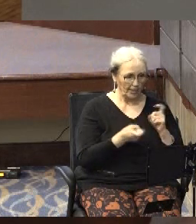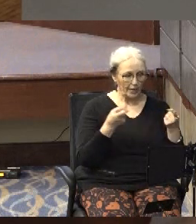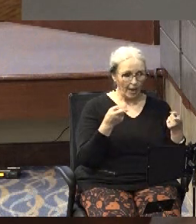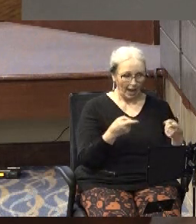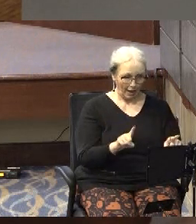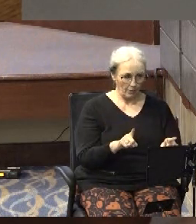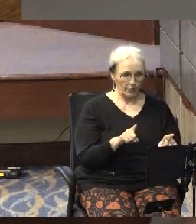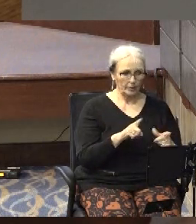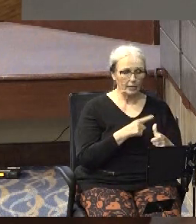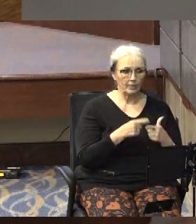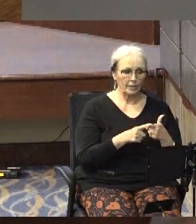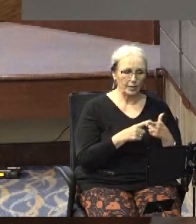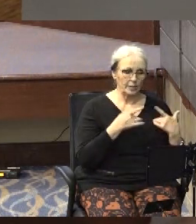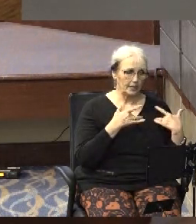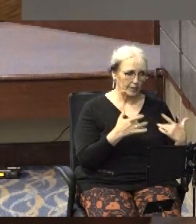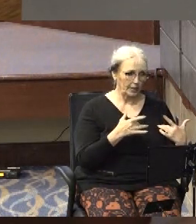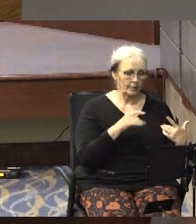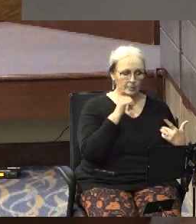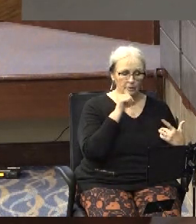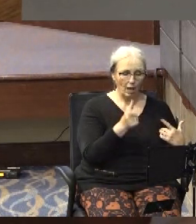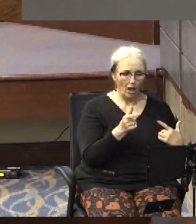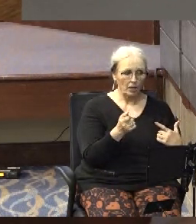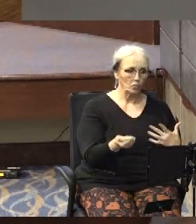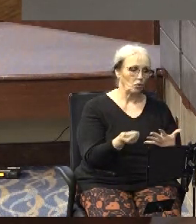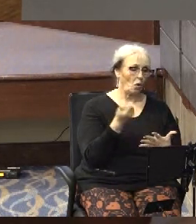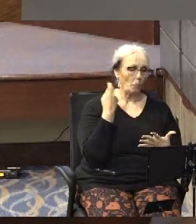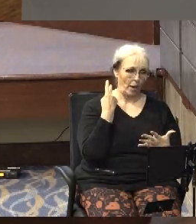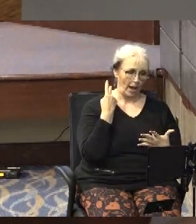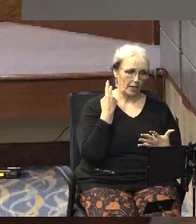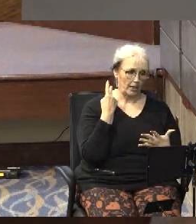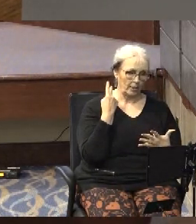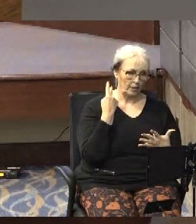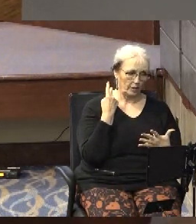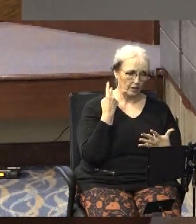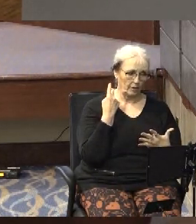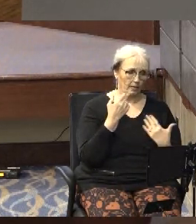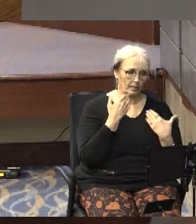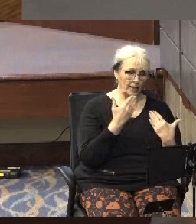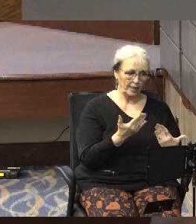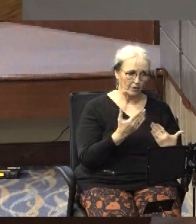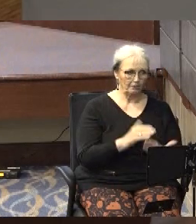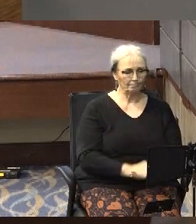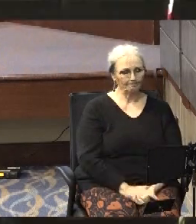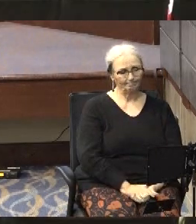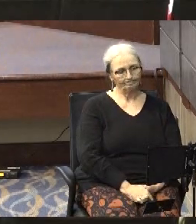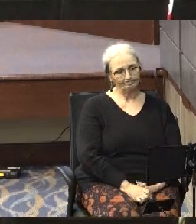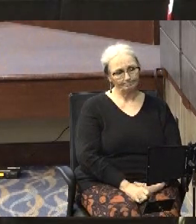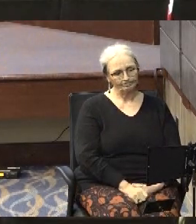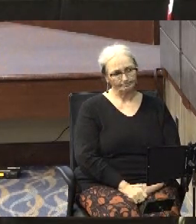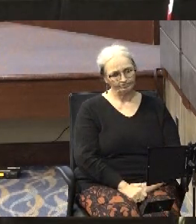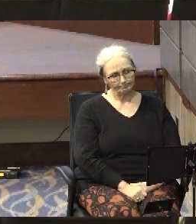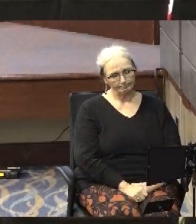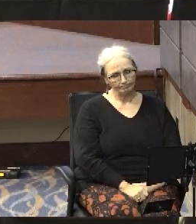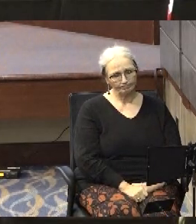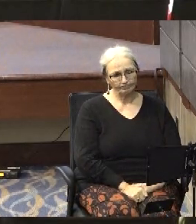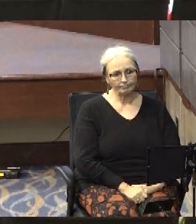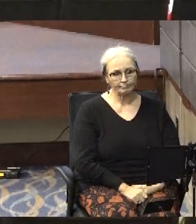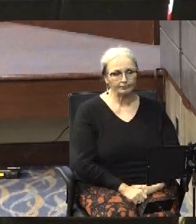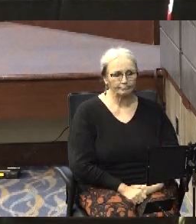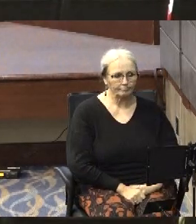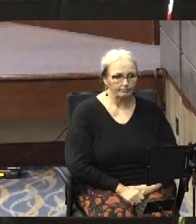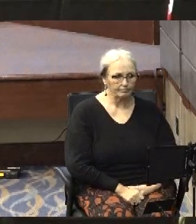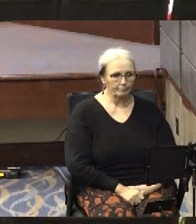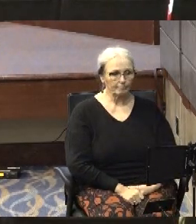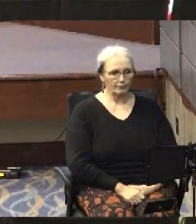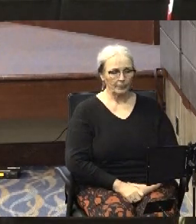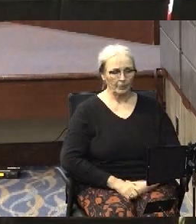it tends not to go back. That concludes my remarks. Thank you. Next card I